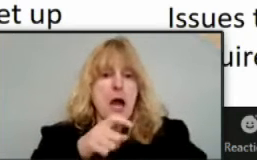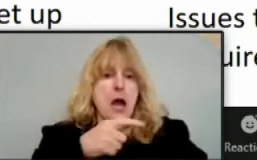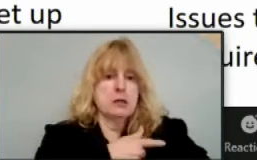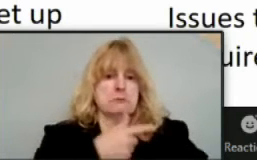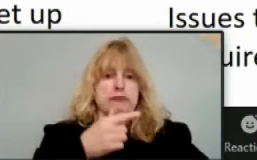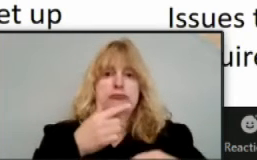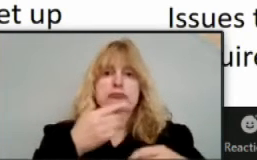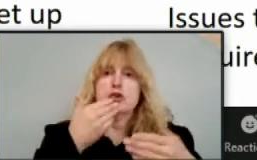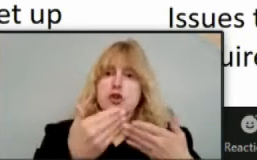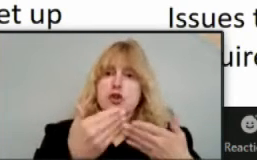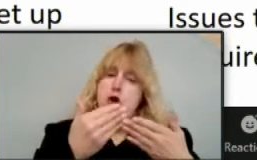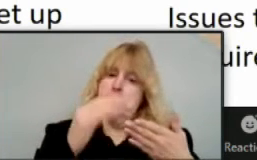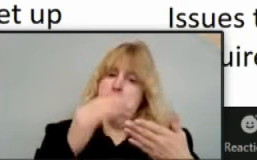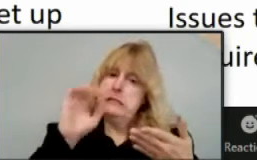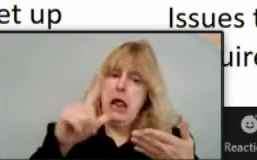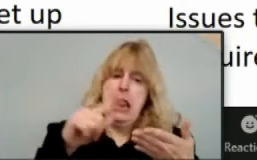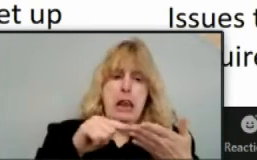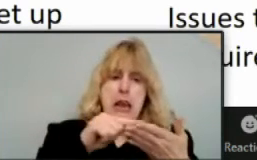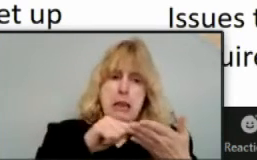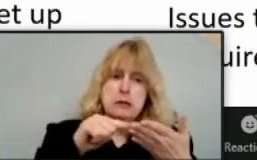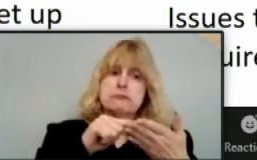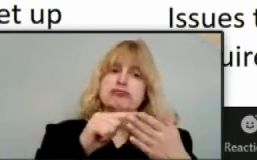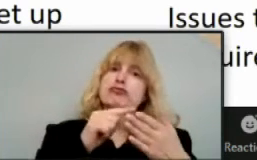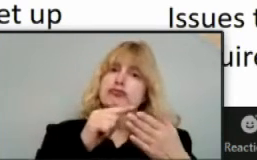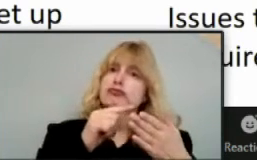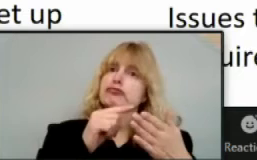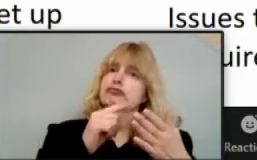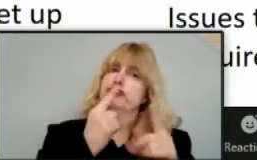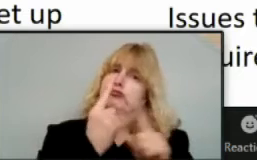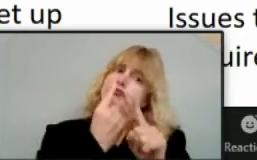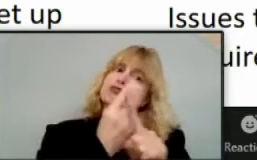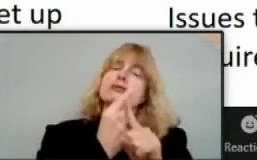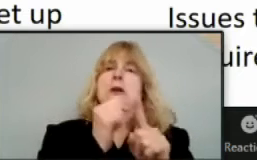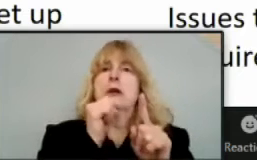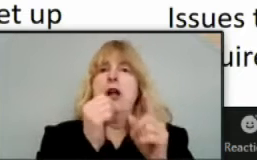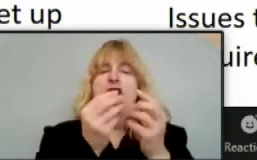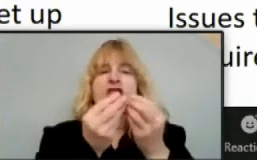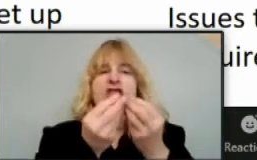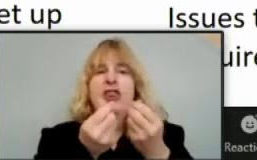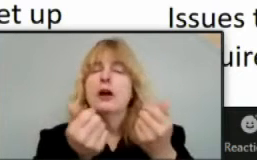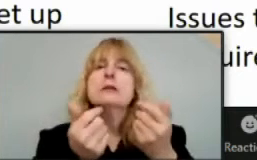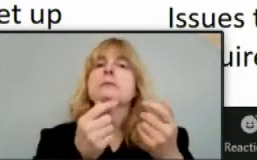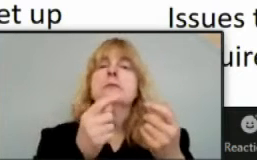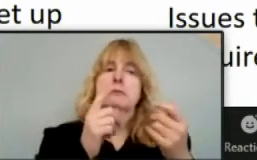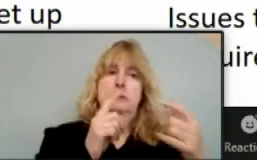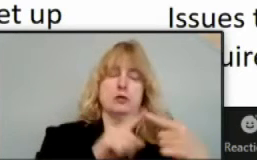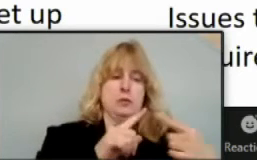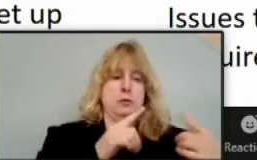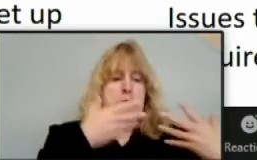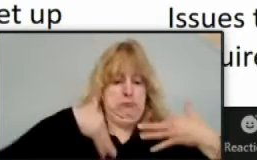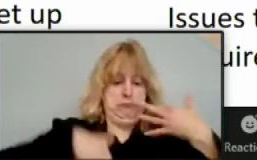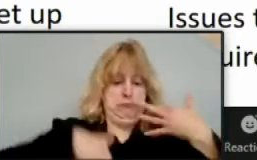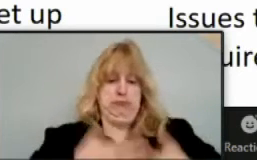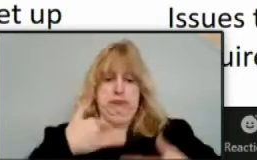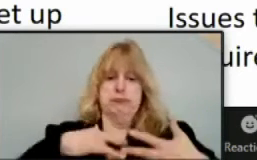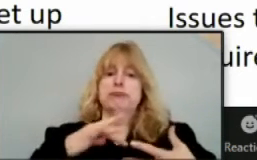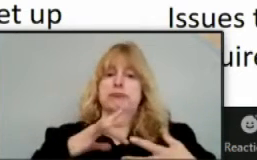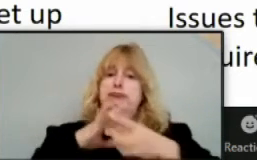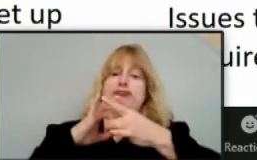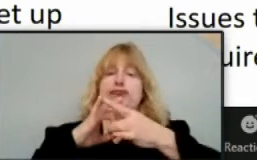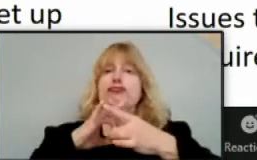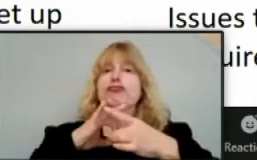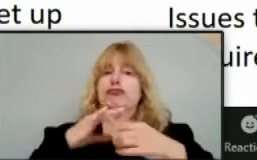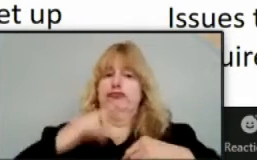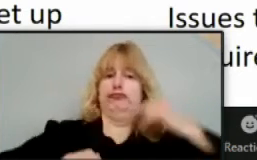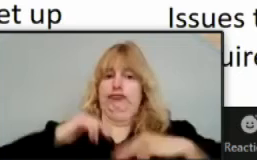shape. So there's some issues that require high buy-in, because if we don't get a lot of people a high buy-in with this